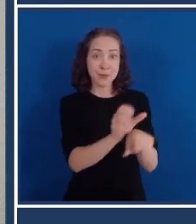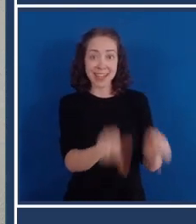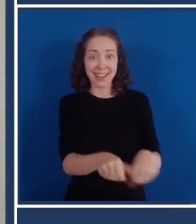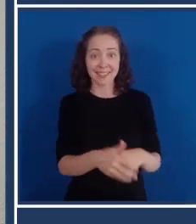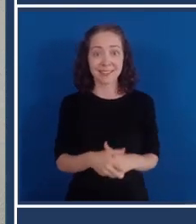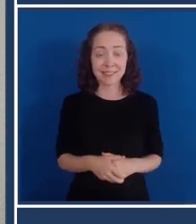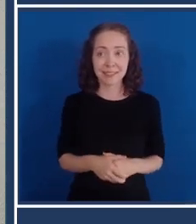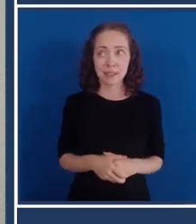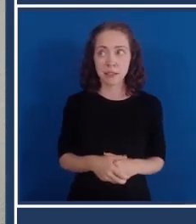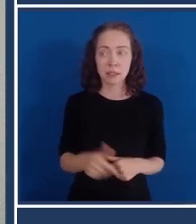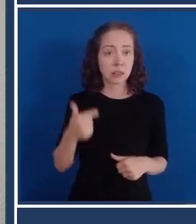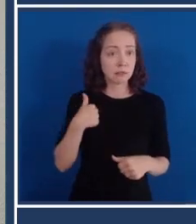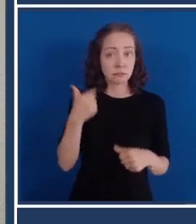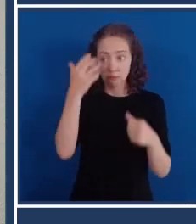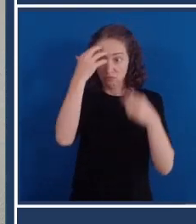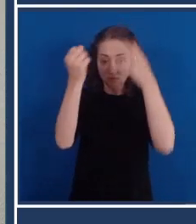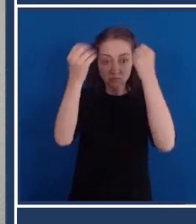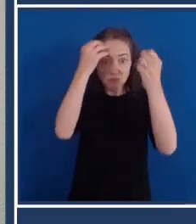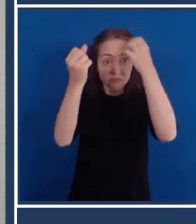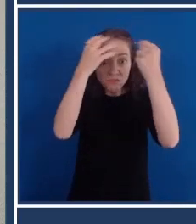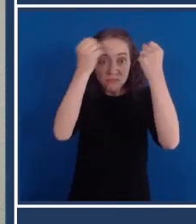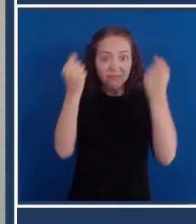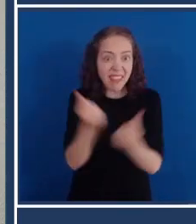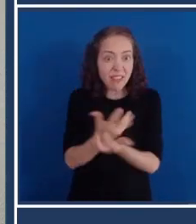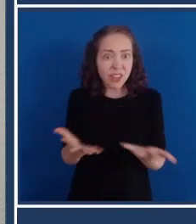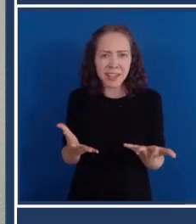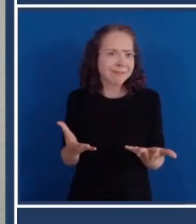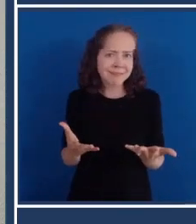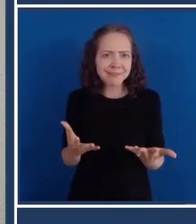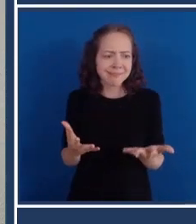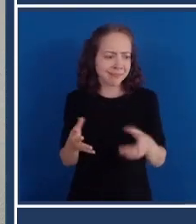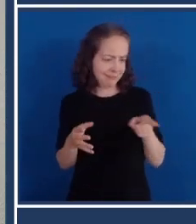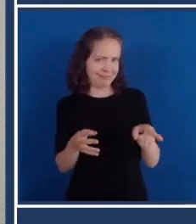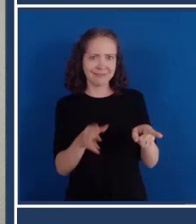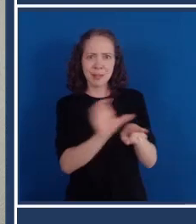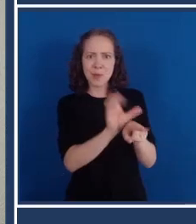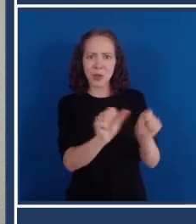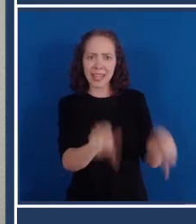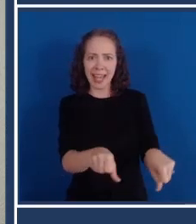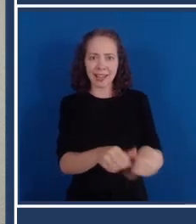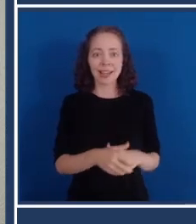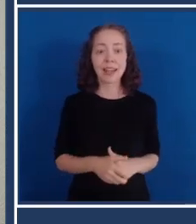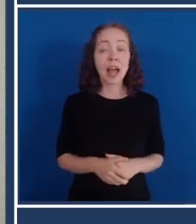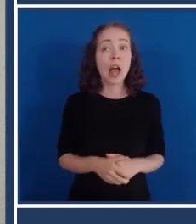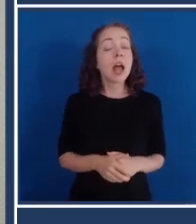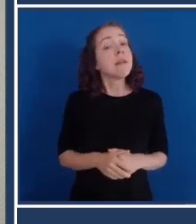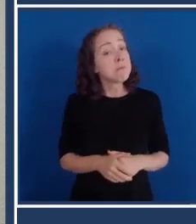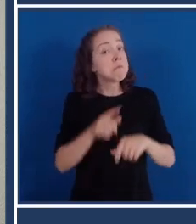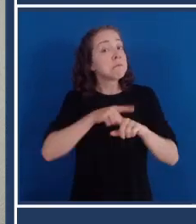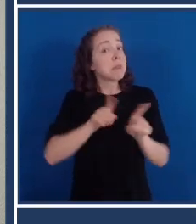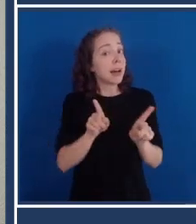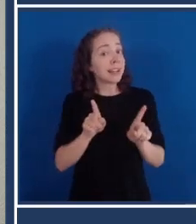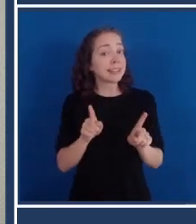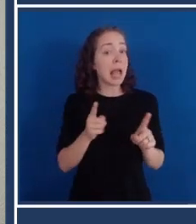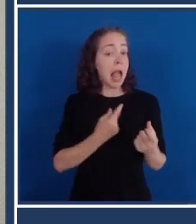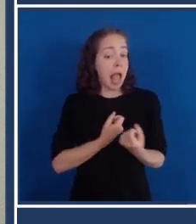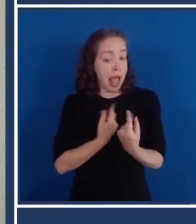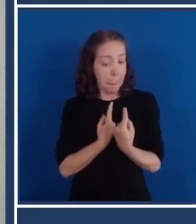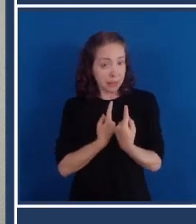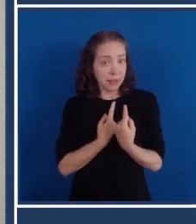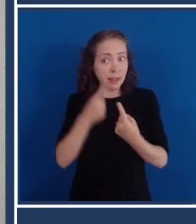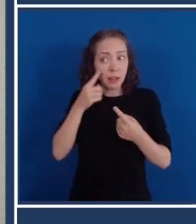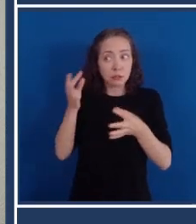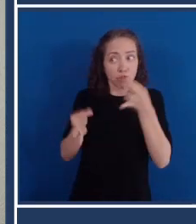forget. Yet computers lack very human traits like empathy and judgment. So we really do have